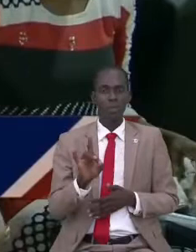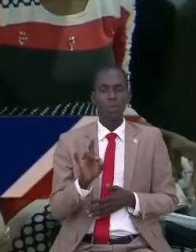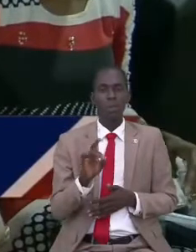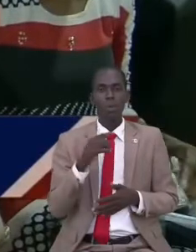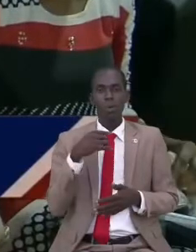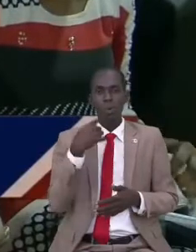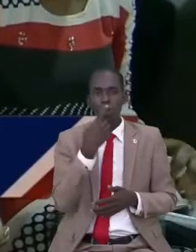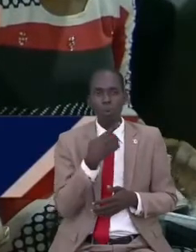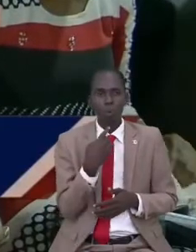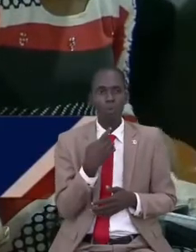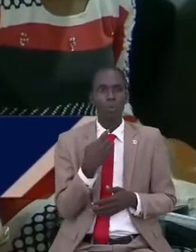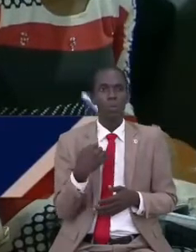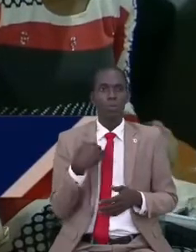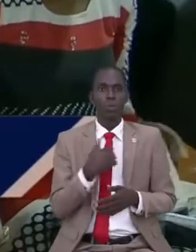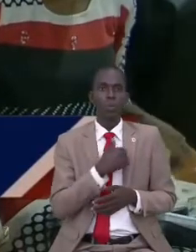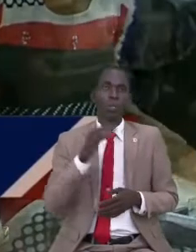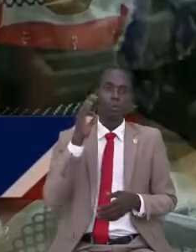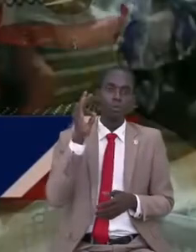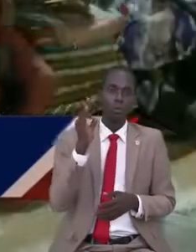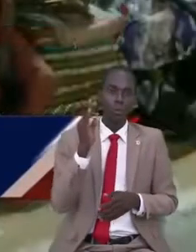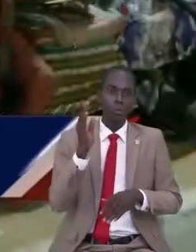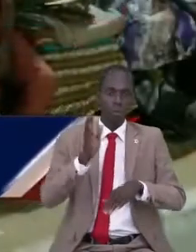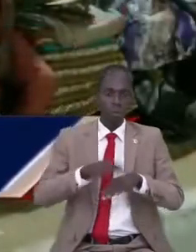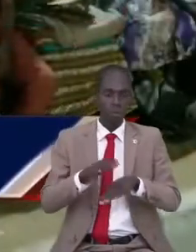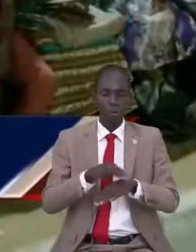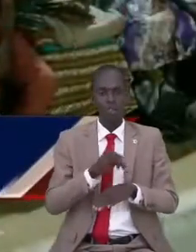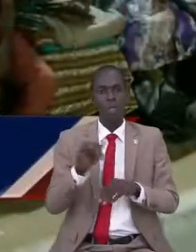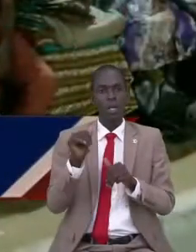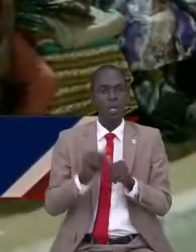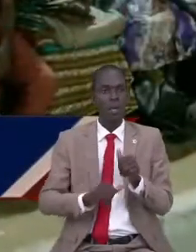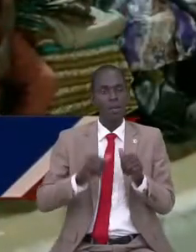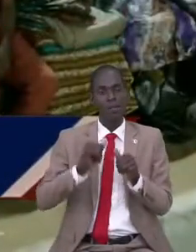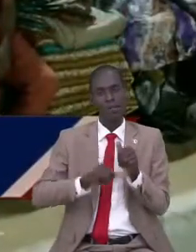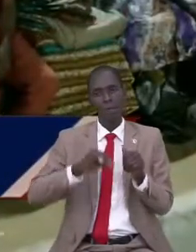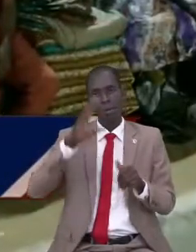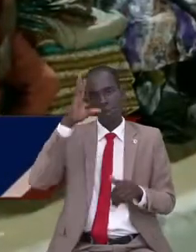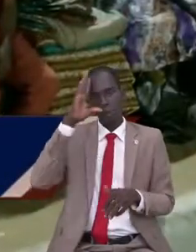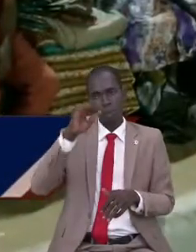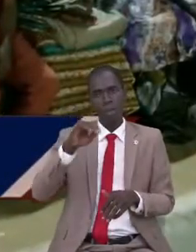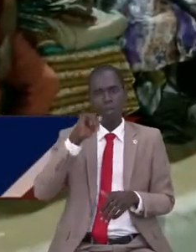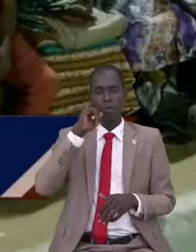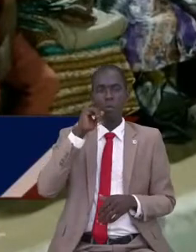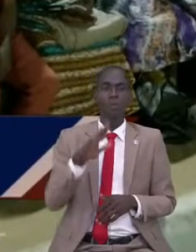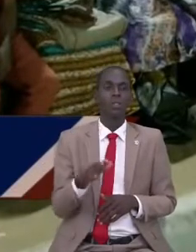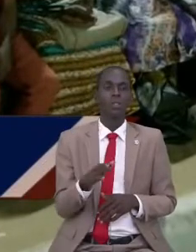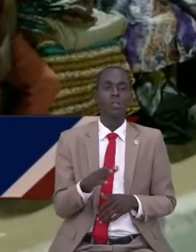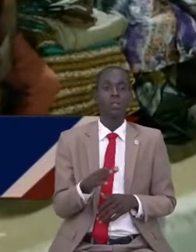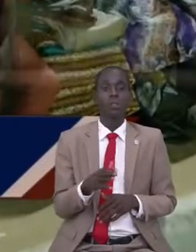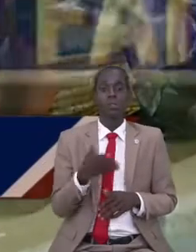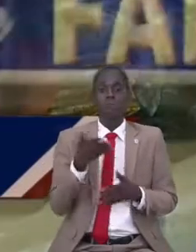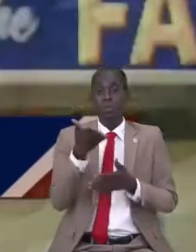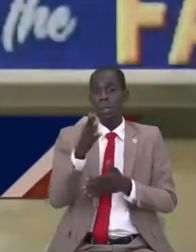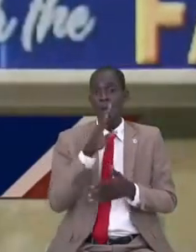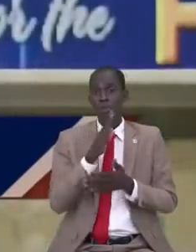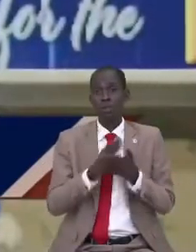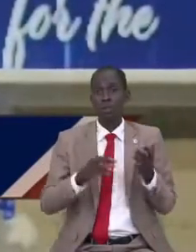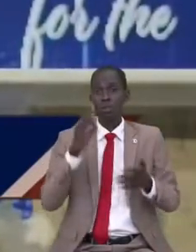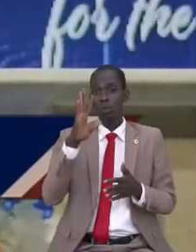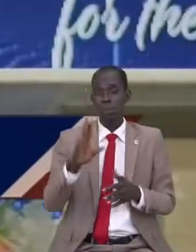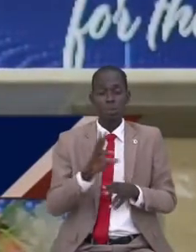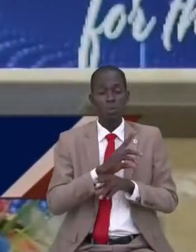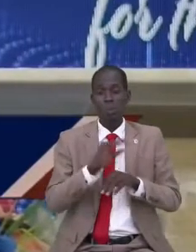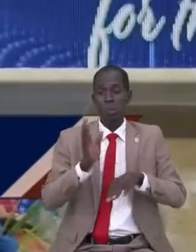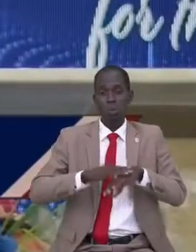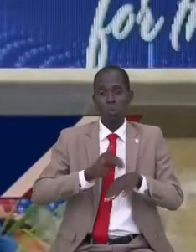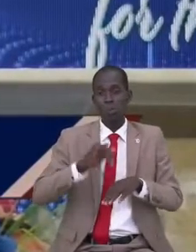we preach, warning every man. There are some preachers, there's no warning for the sinner.